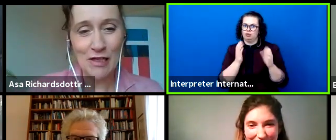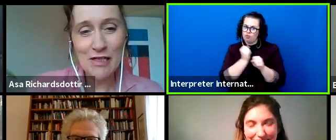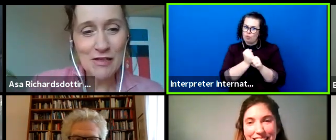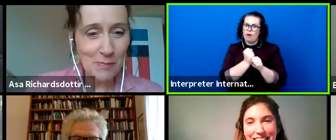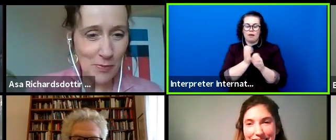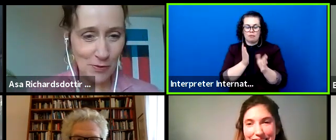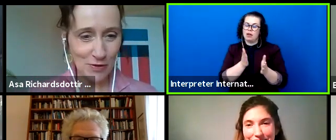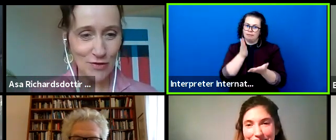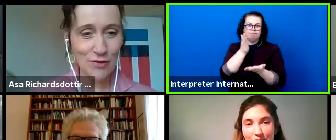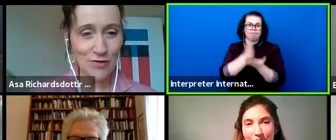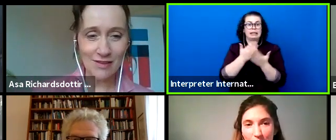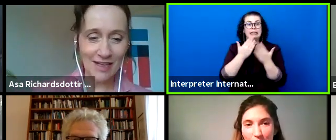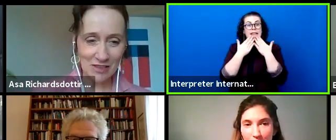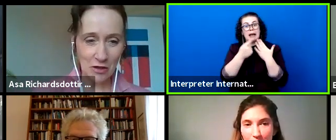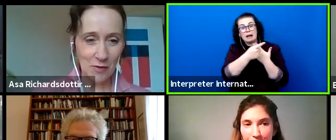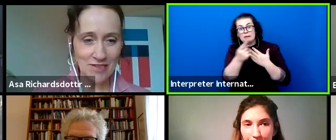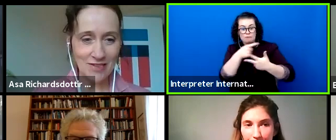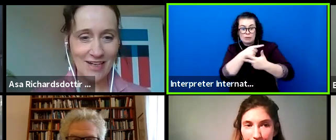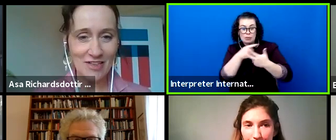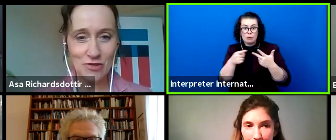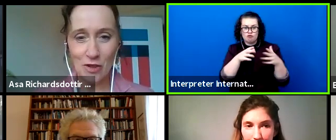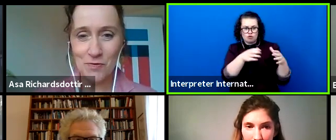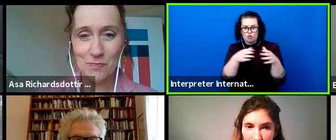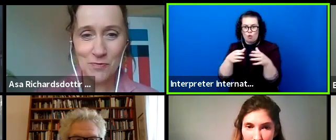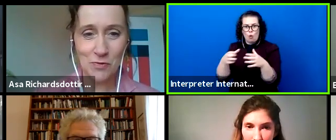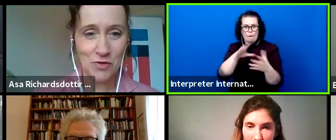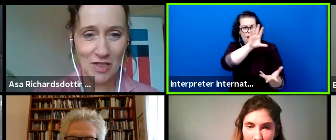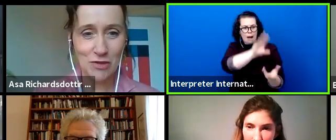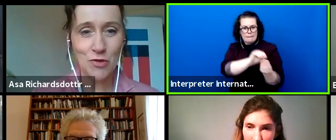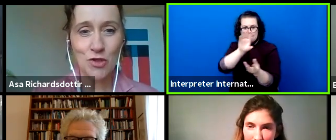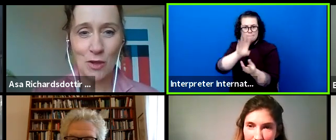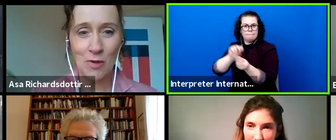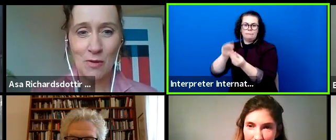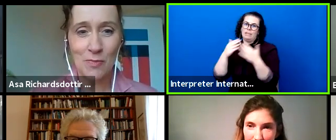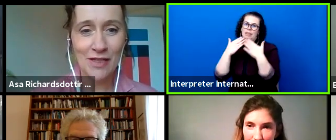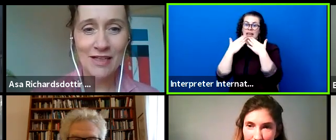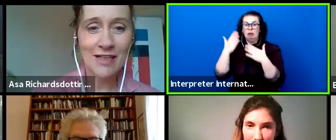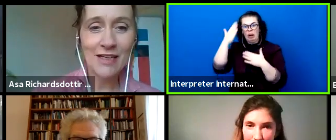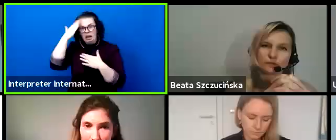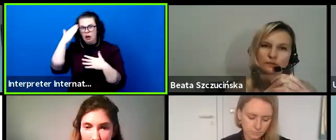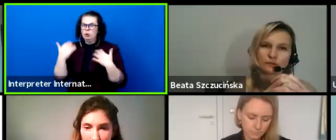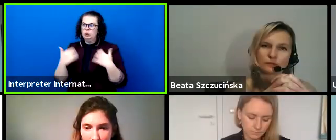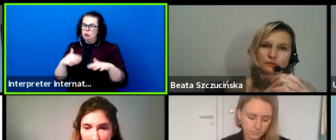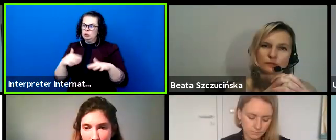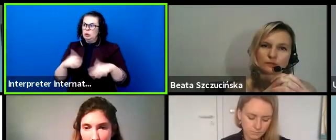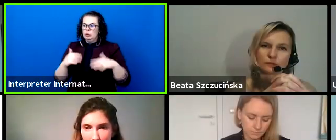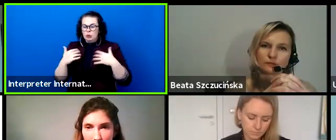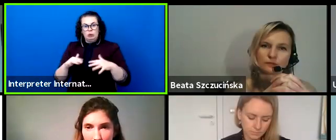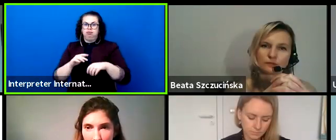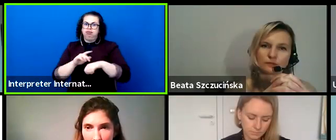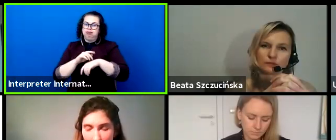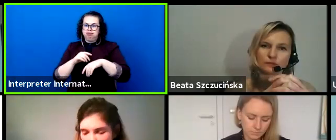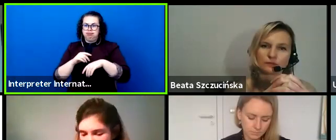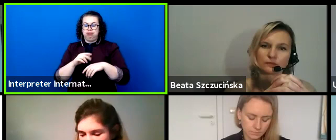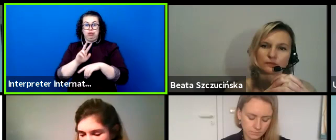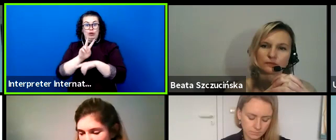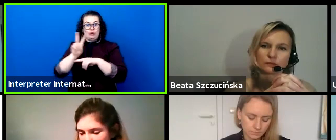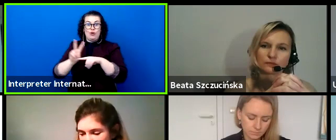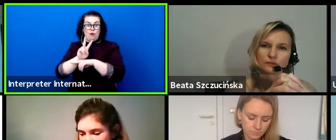all reporters. I know it's a hard job to try to sum up on a